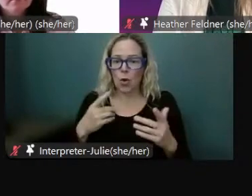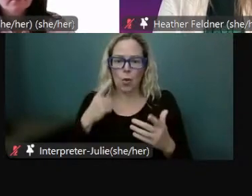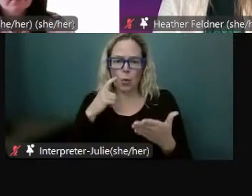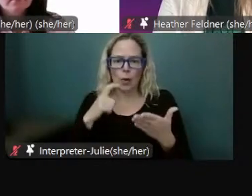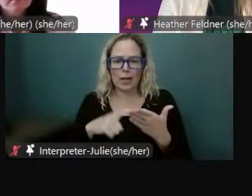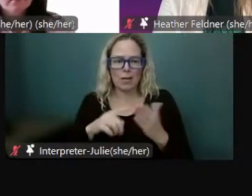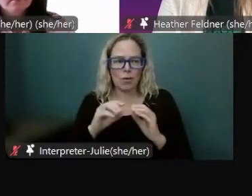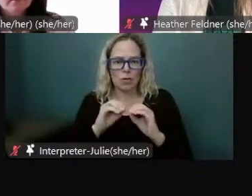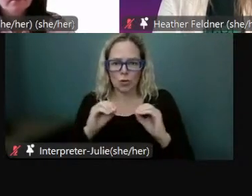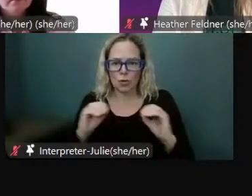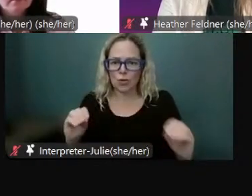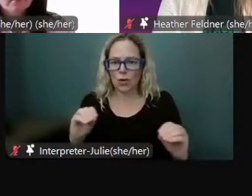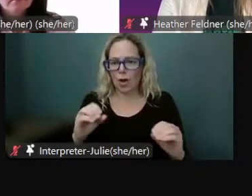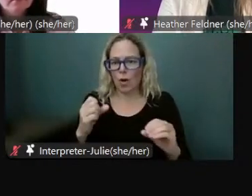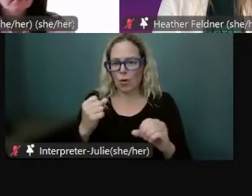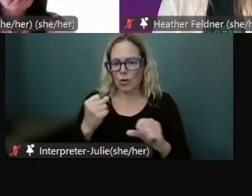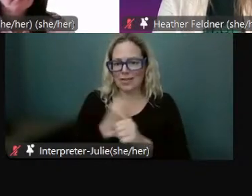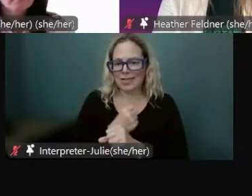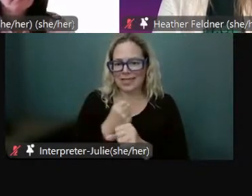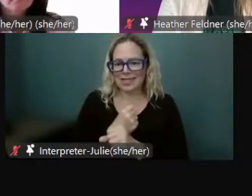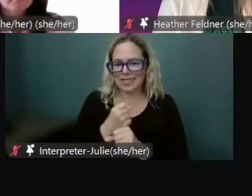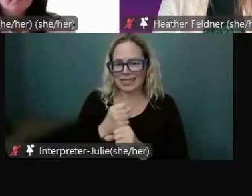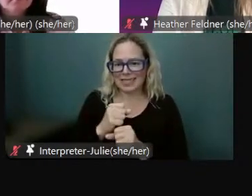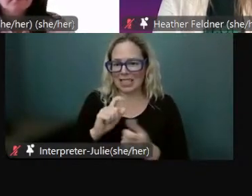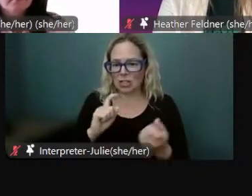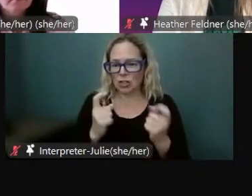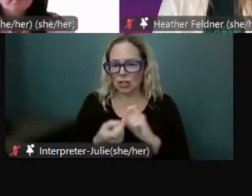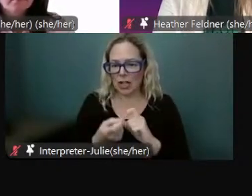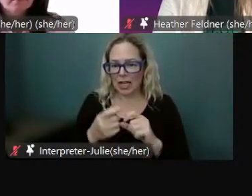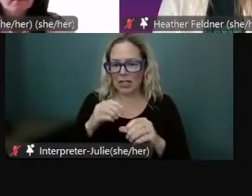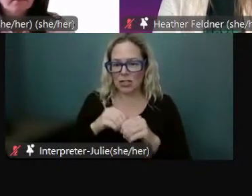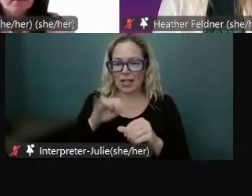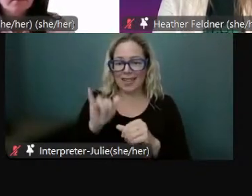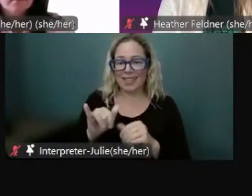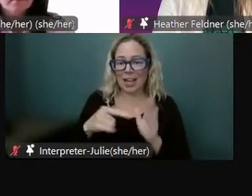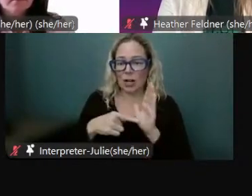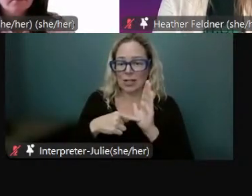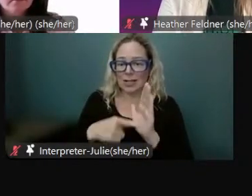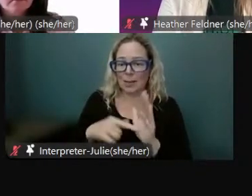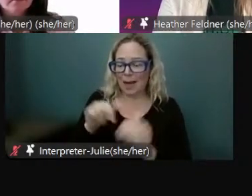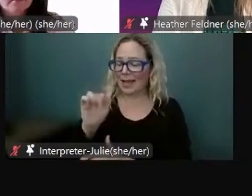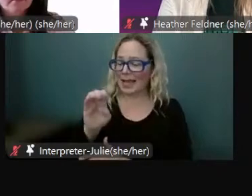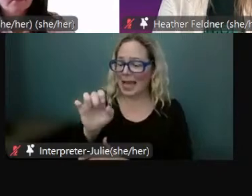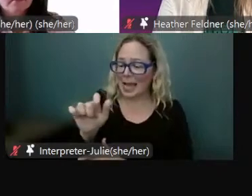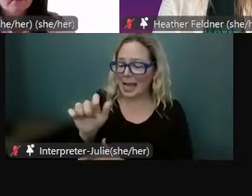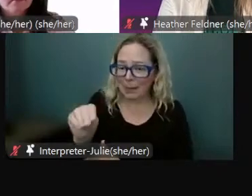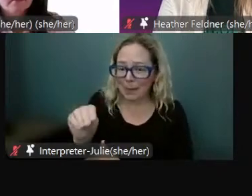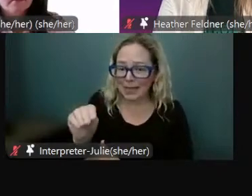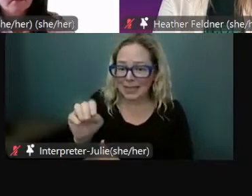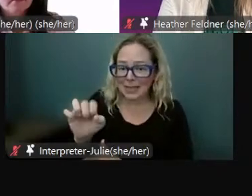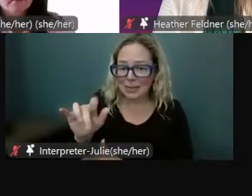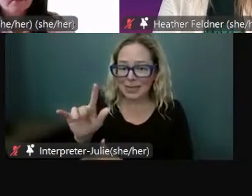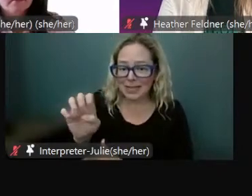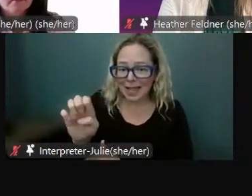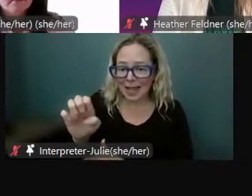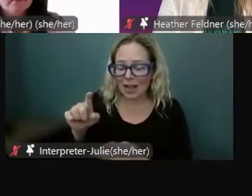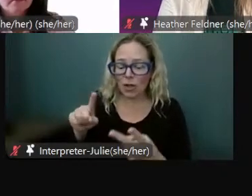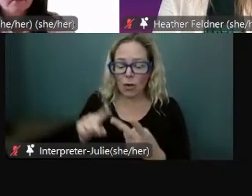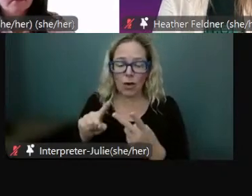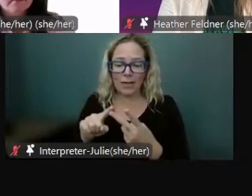significant change in participants' symbolic ableism scales, nor in their implicit